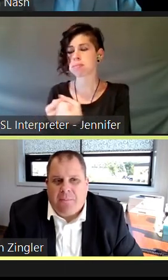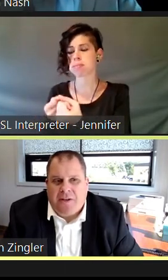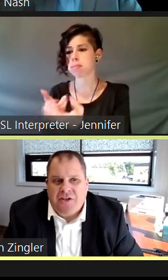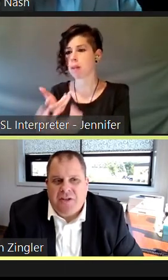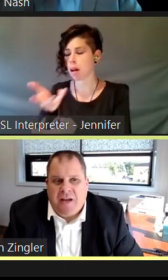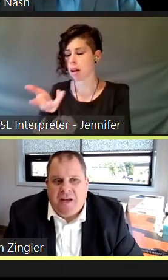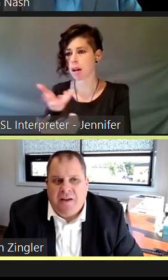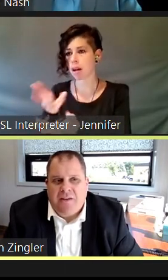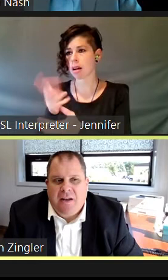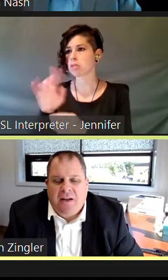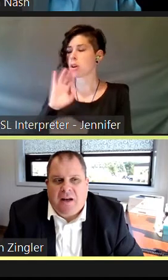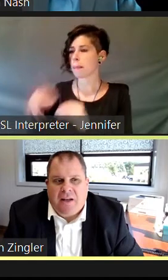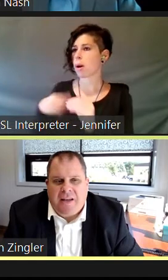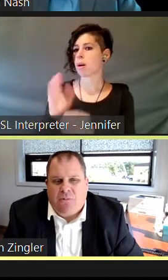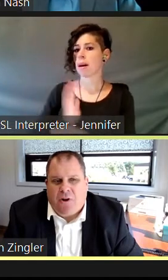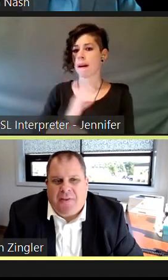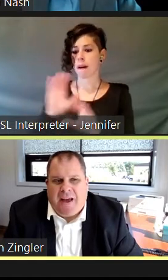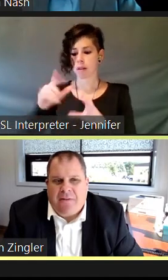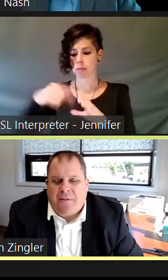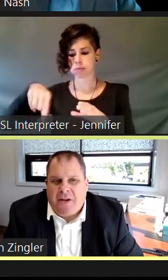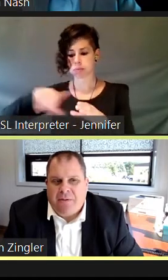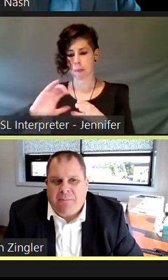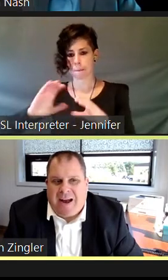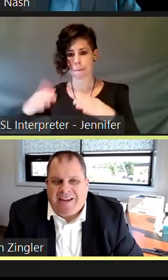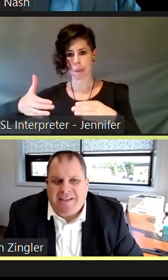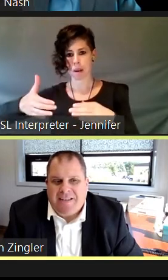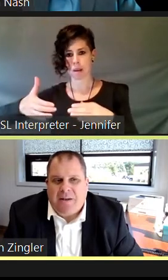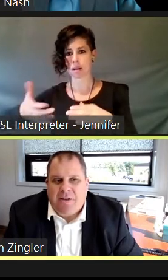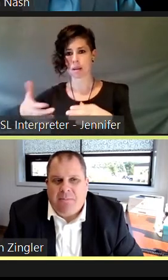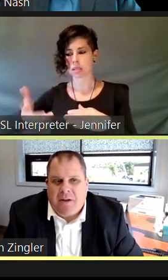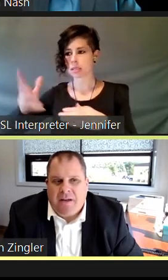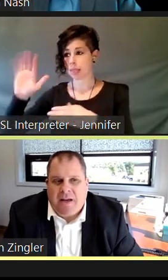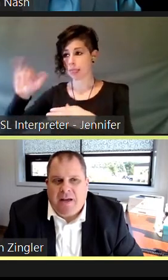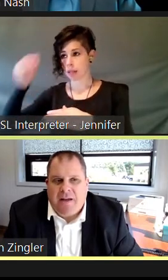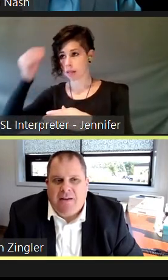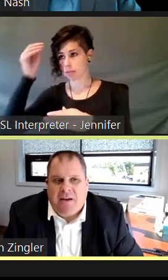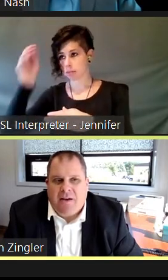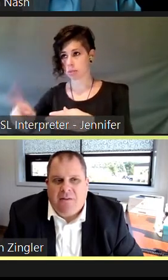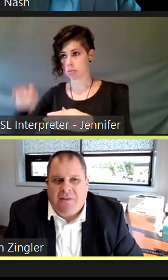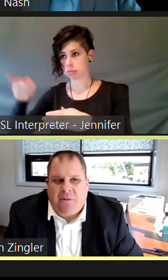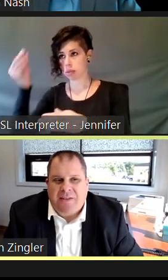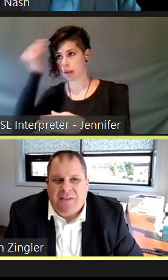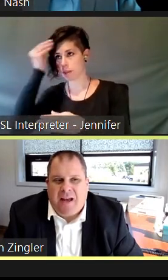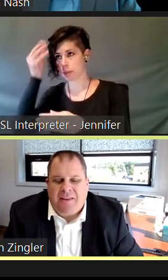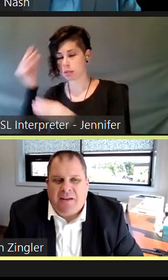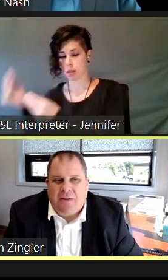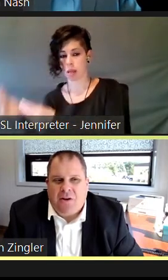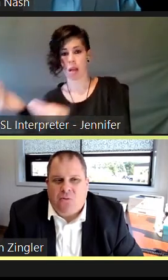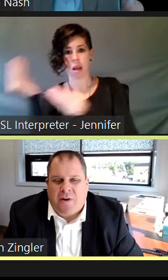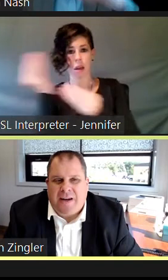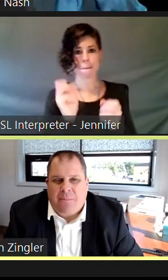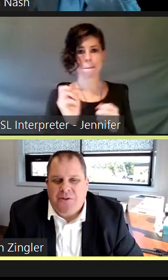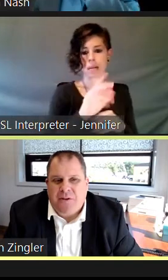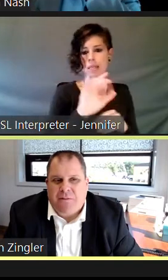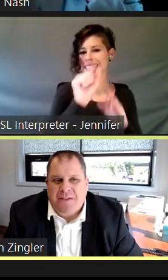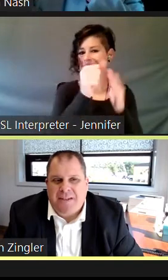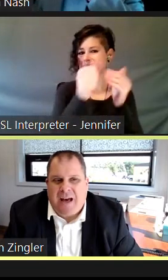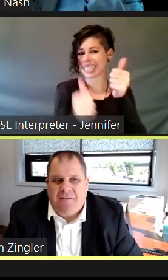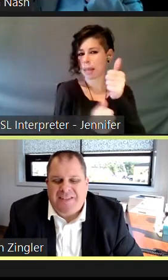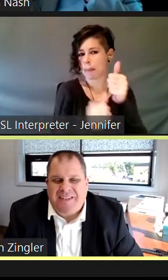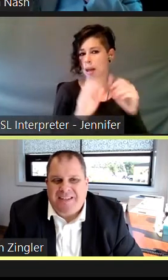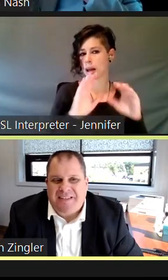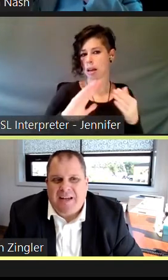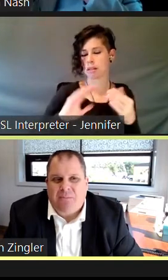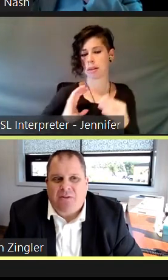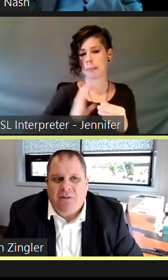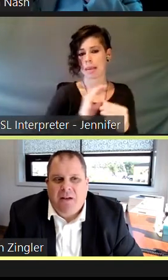our population. And he brought that information back to the subcommittee. And that was, I think, a great opportunity for us to have